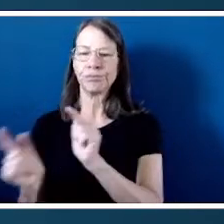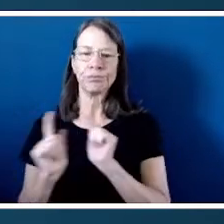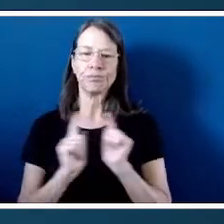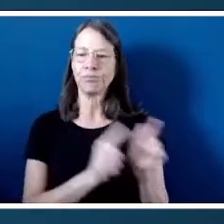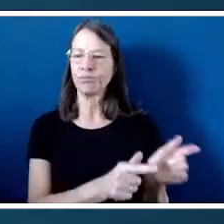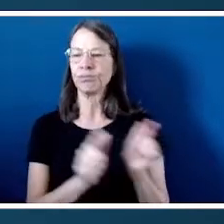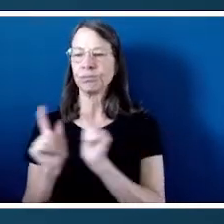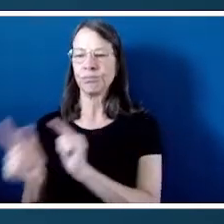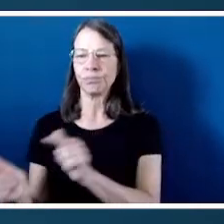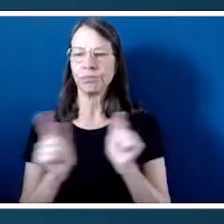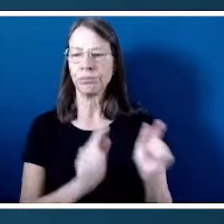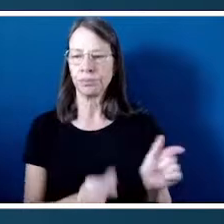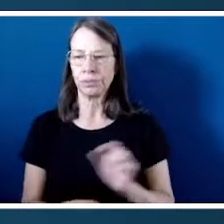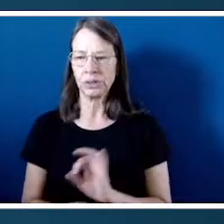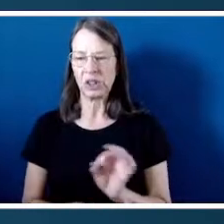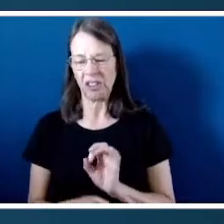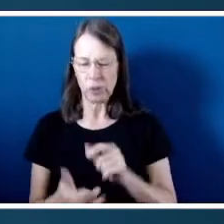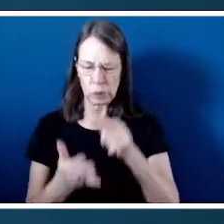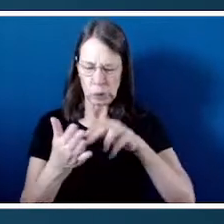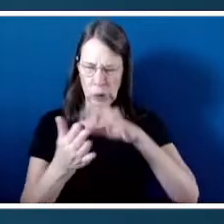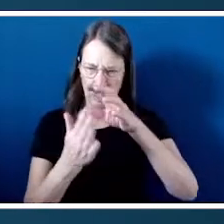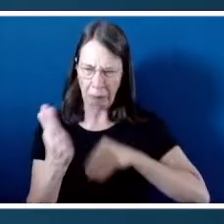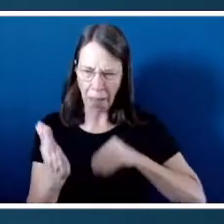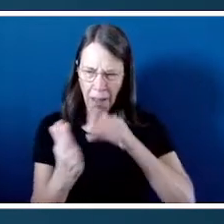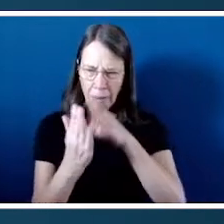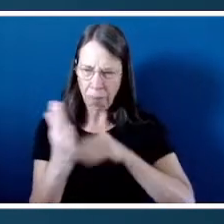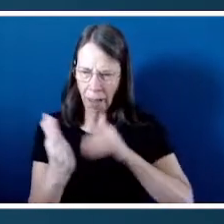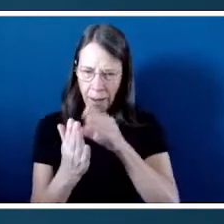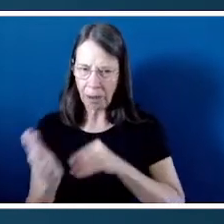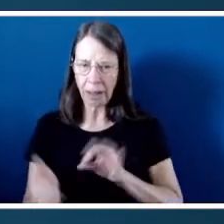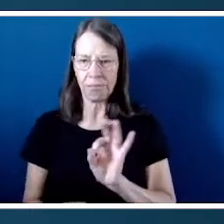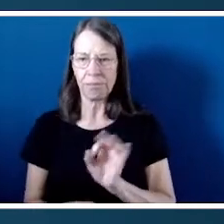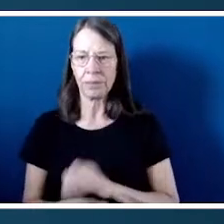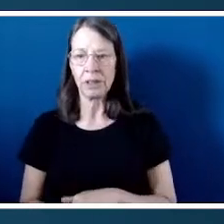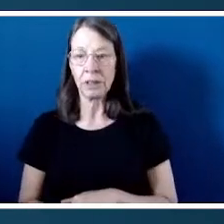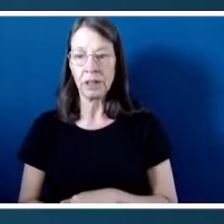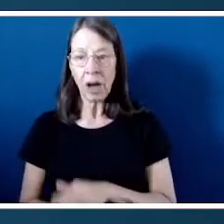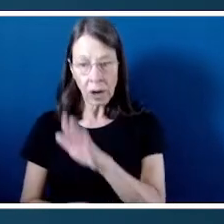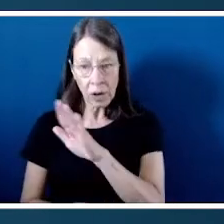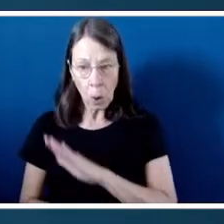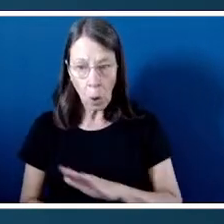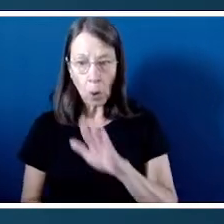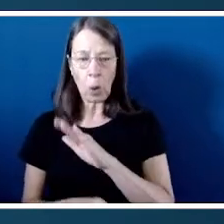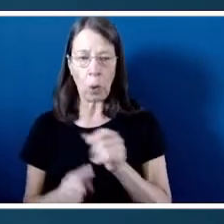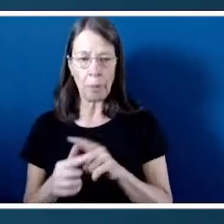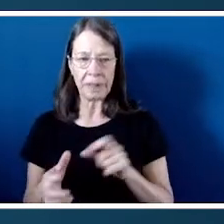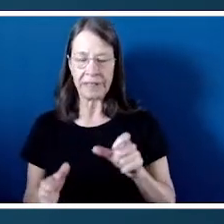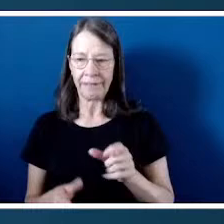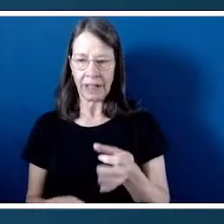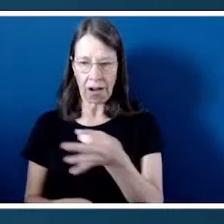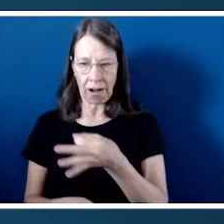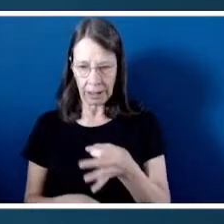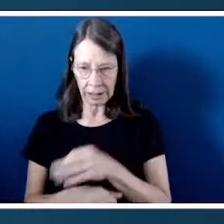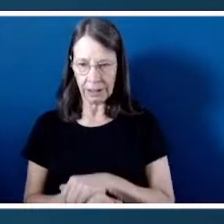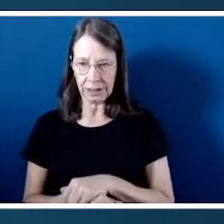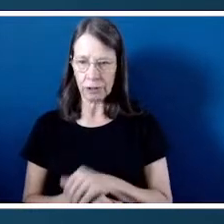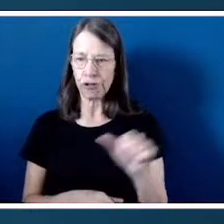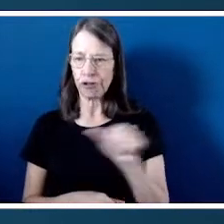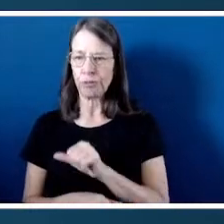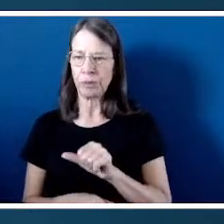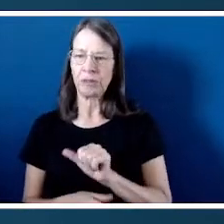Islanders, not some Pacific Islanders. And as they do, they will create new opportunities across our